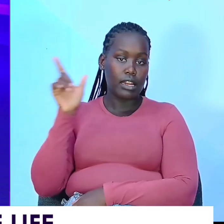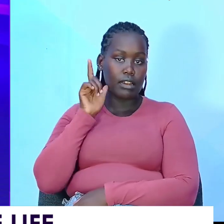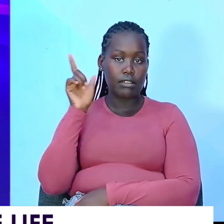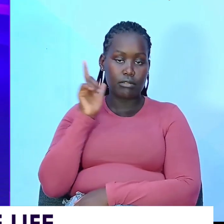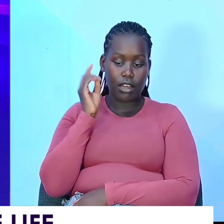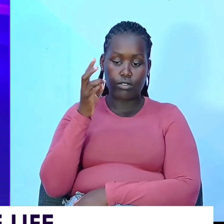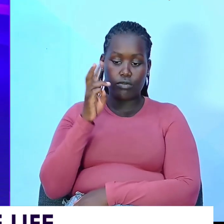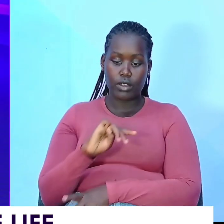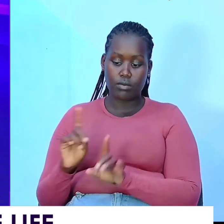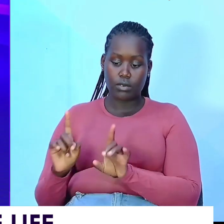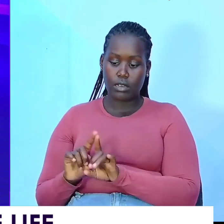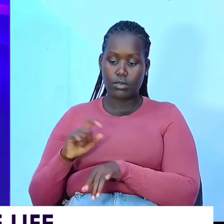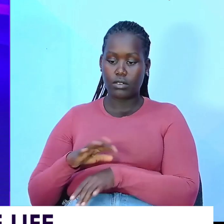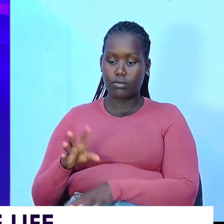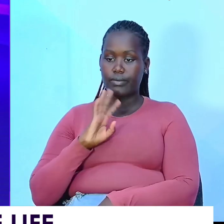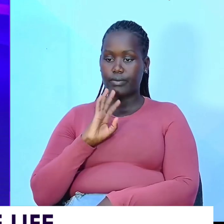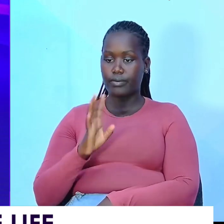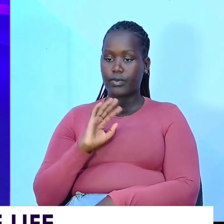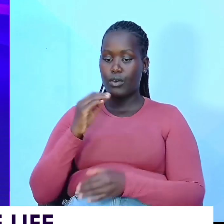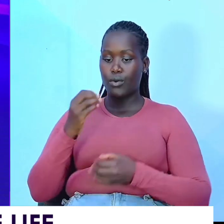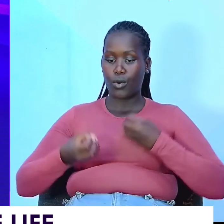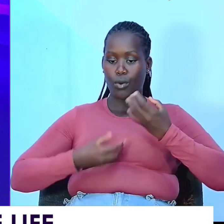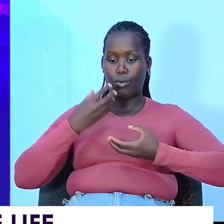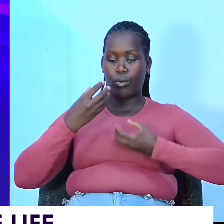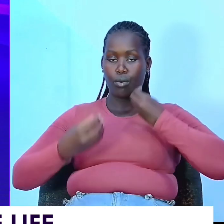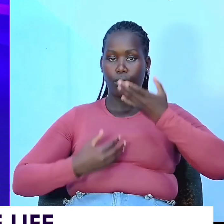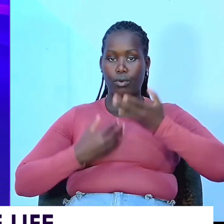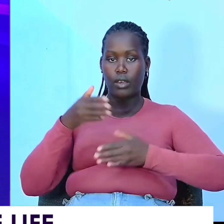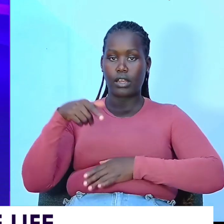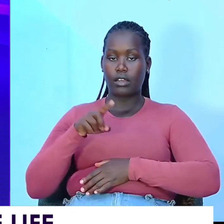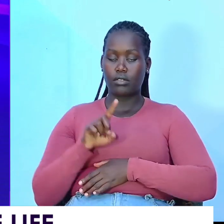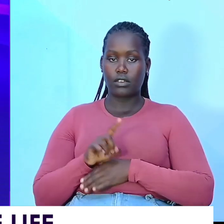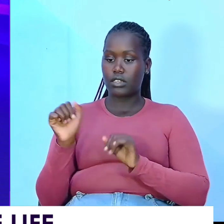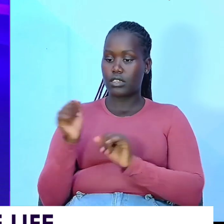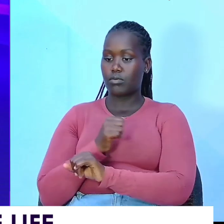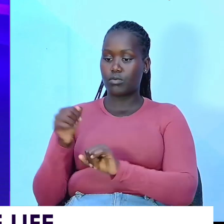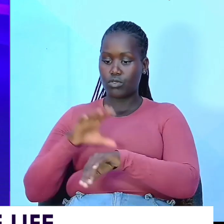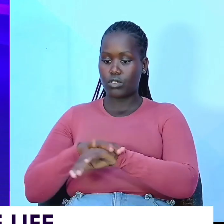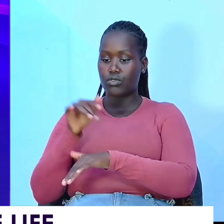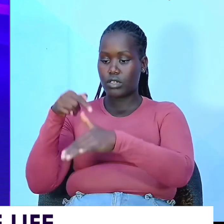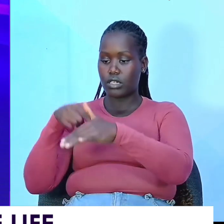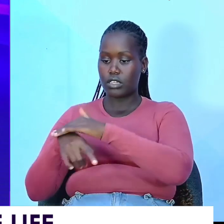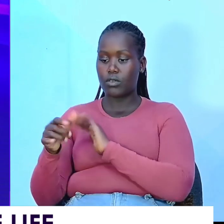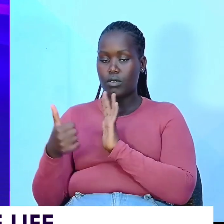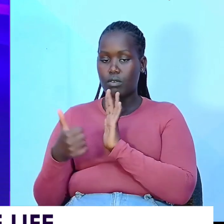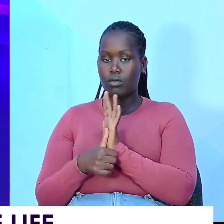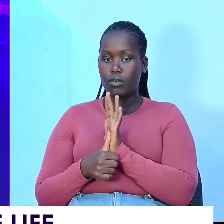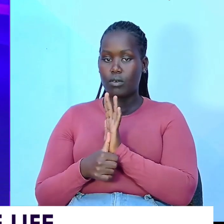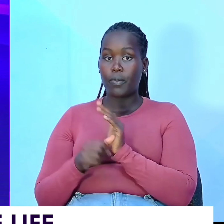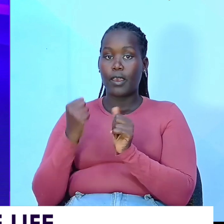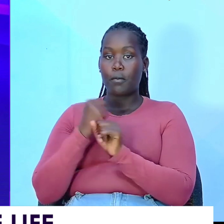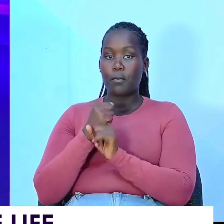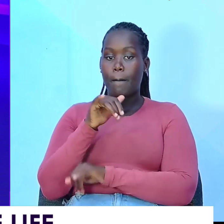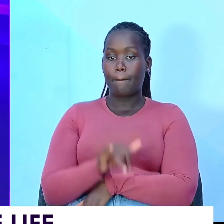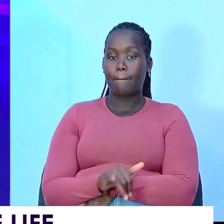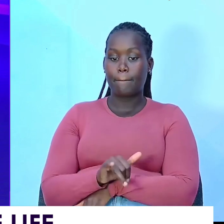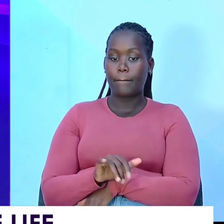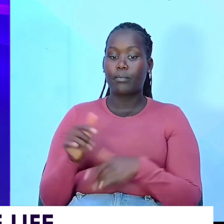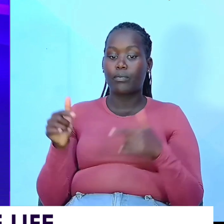as they speak and express themselves, we may be able to get to the root of the problem. Right. And by doing that, as opposed